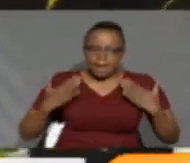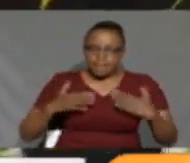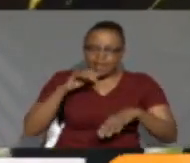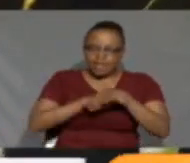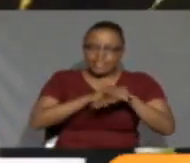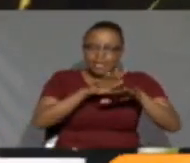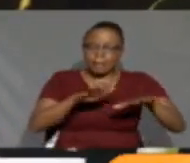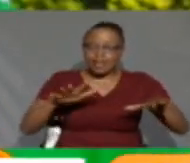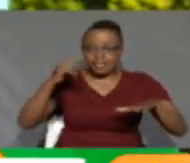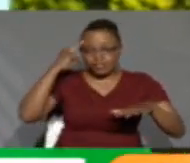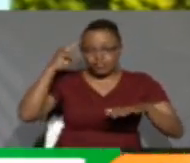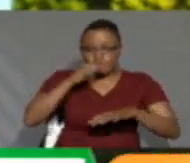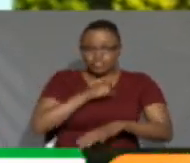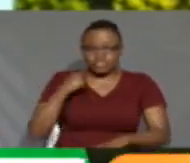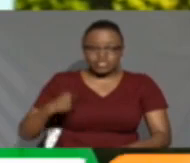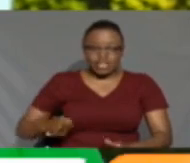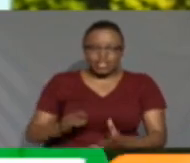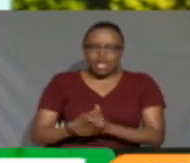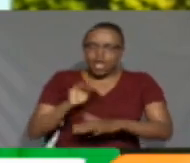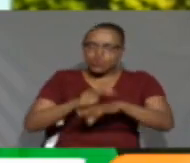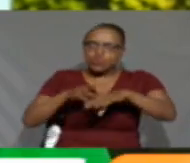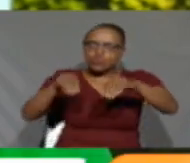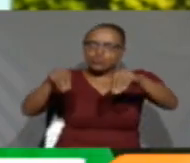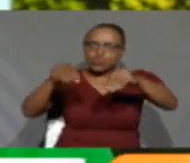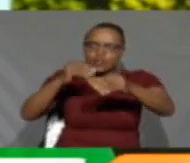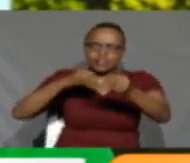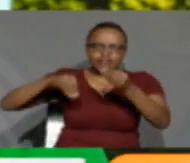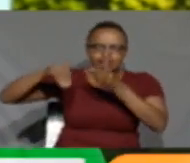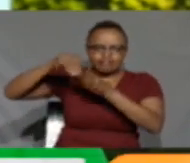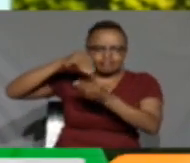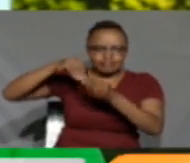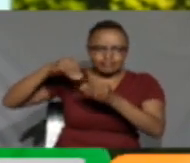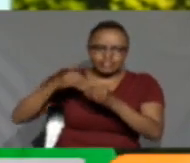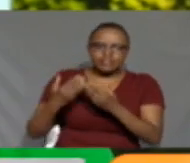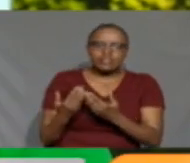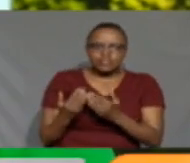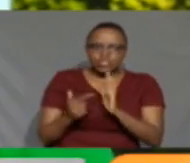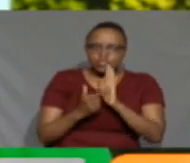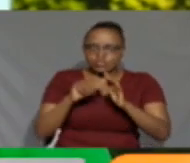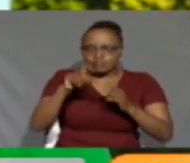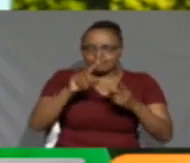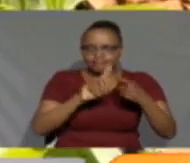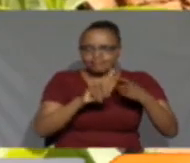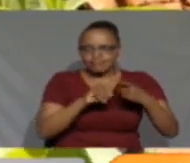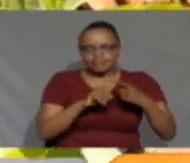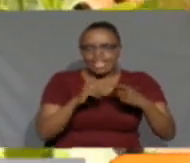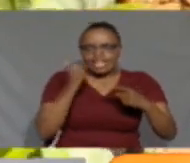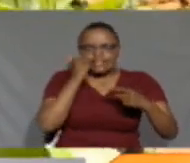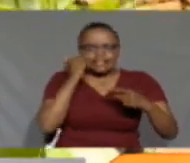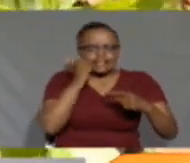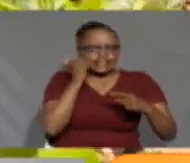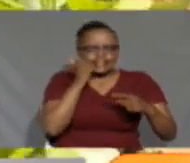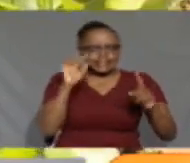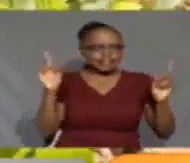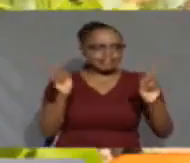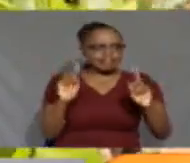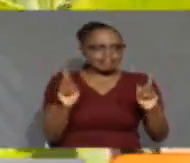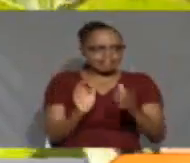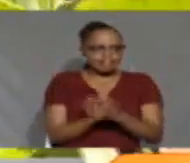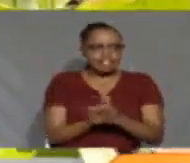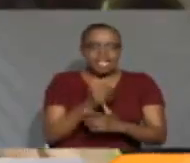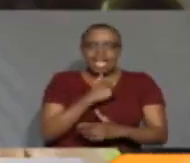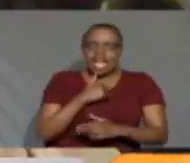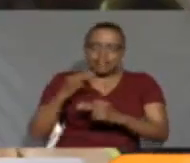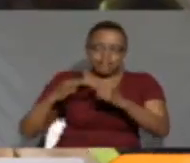the market of China. A good quality Hass avocado seedling should one be disease free. The scion is also, we want also to